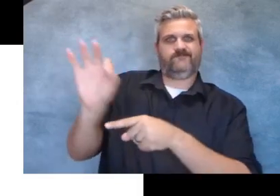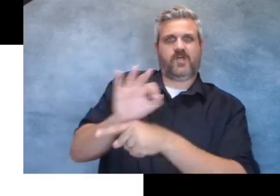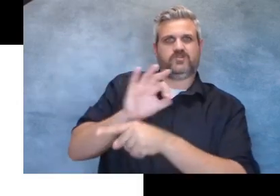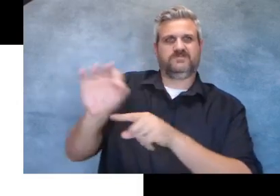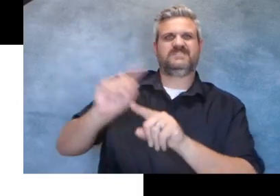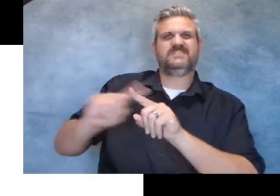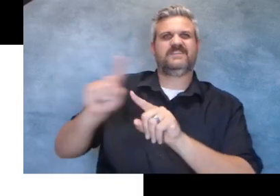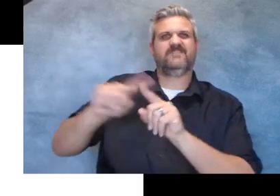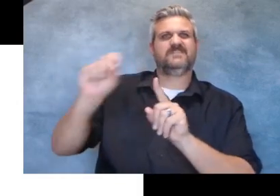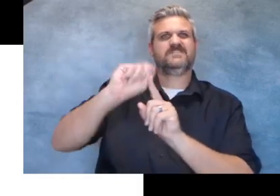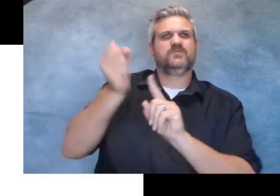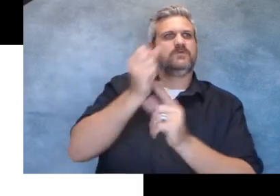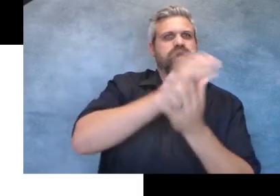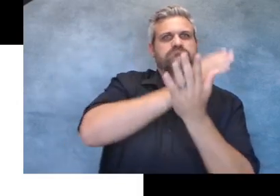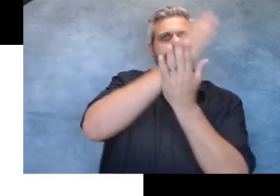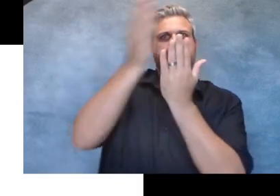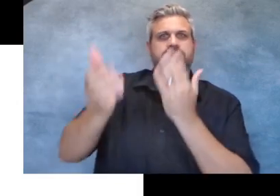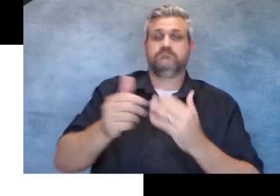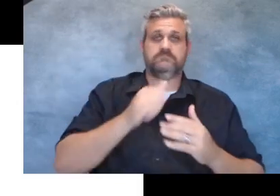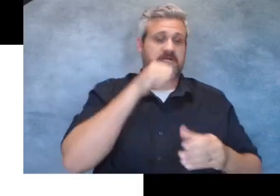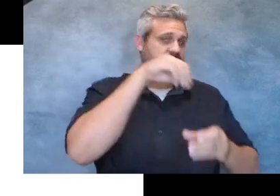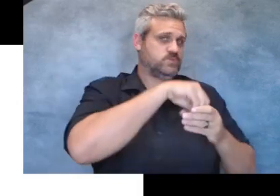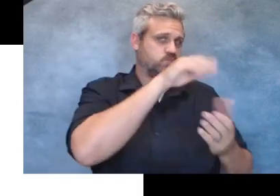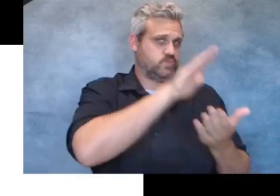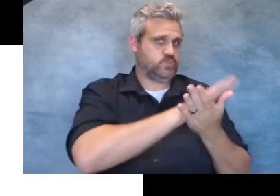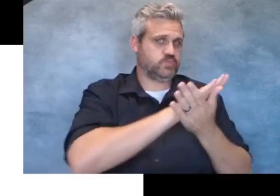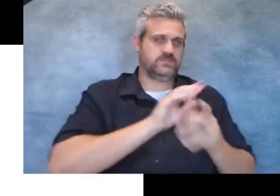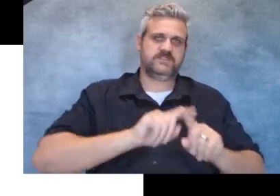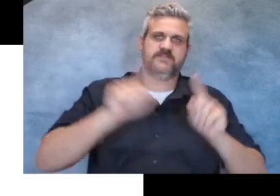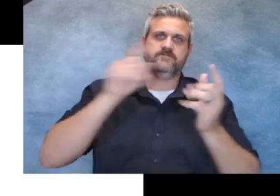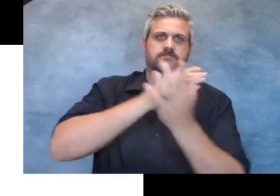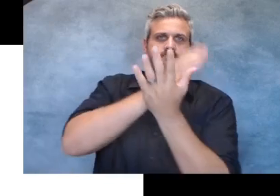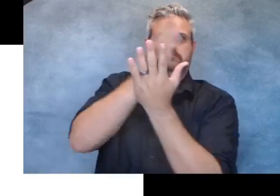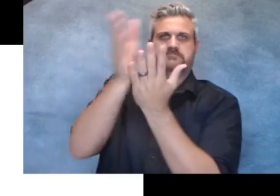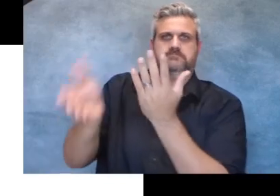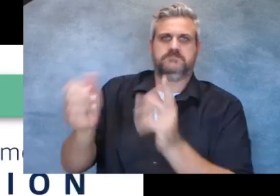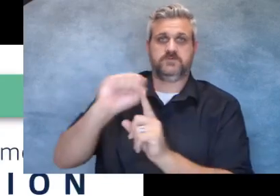across multiple settings outside of the school.